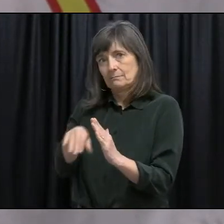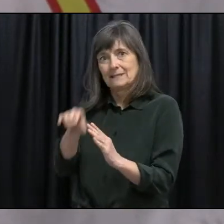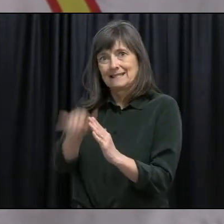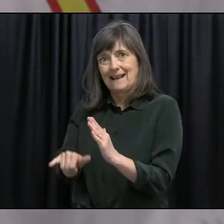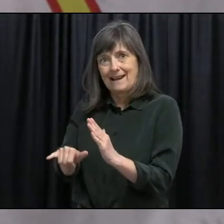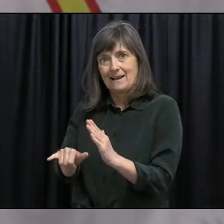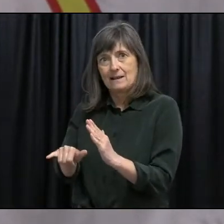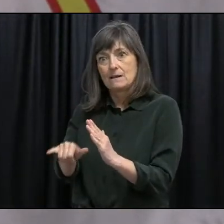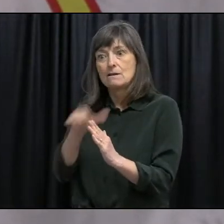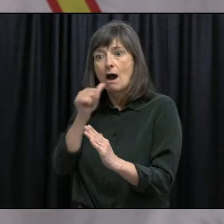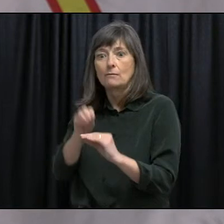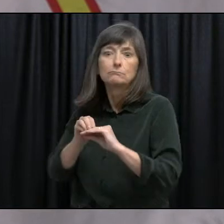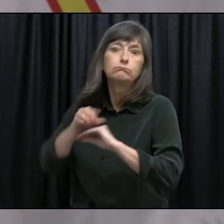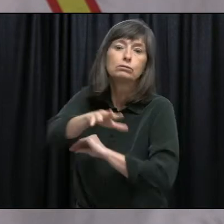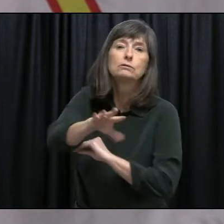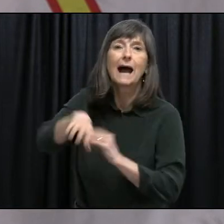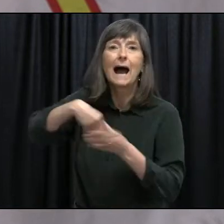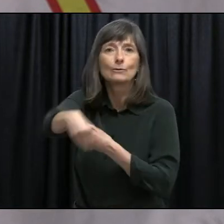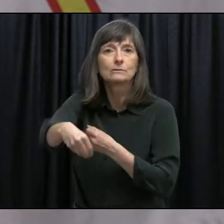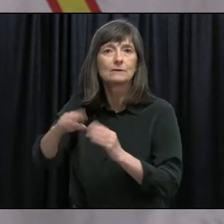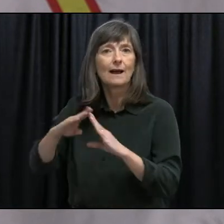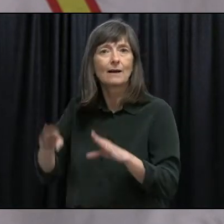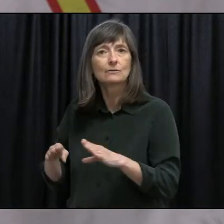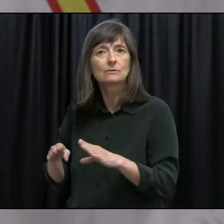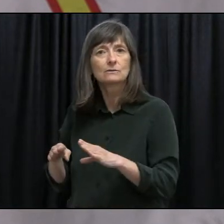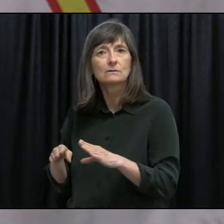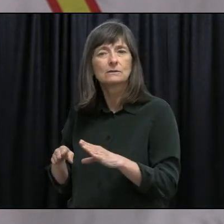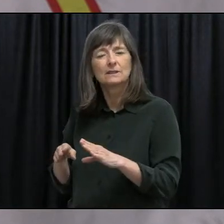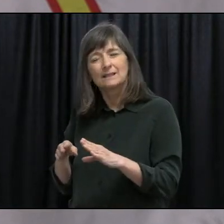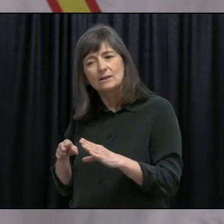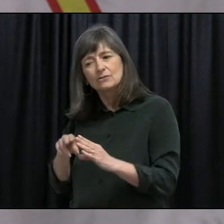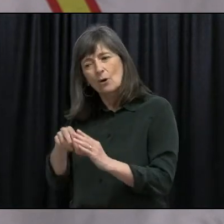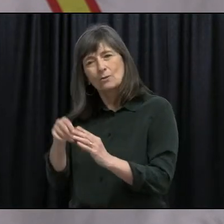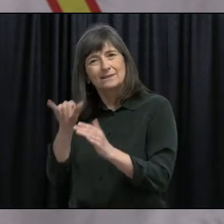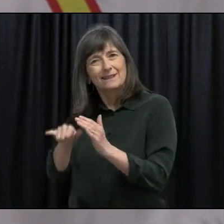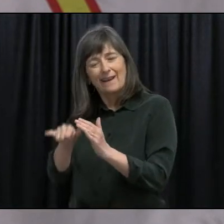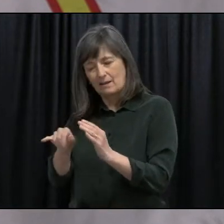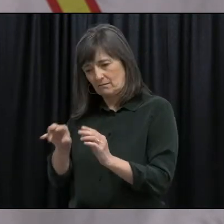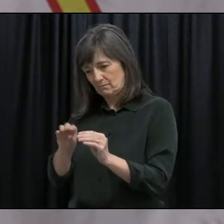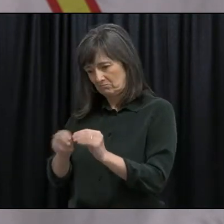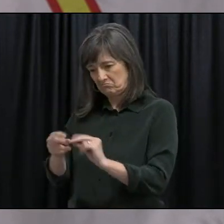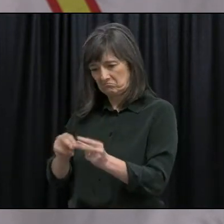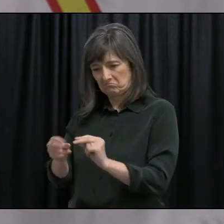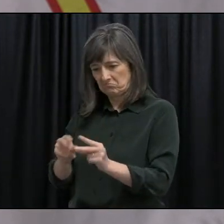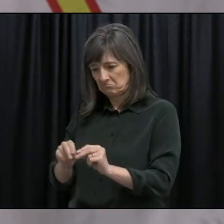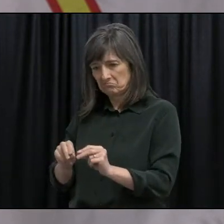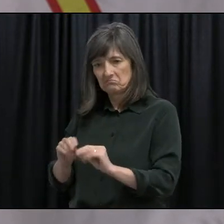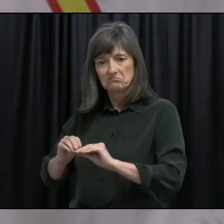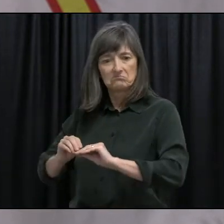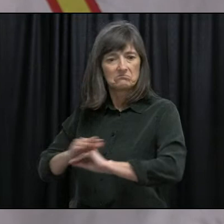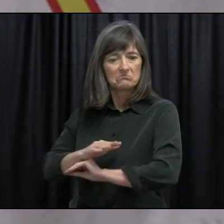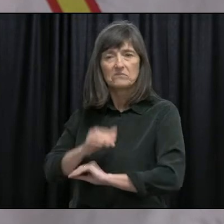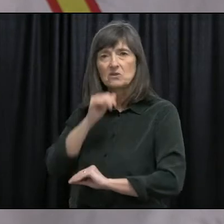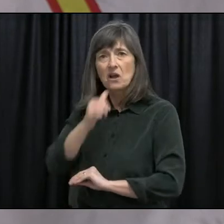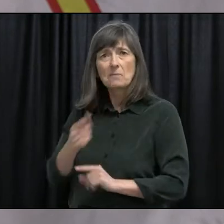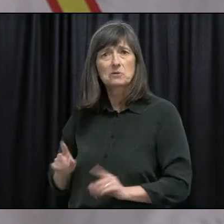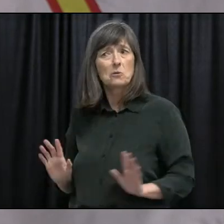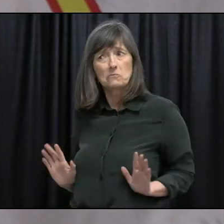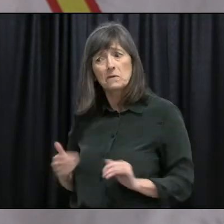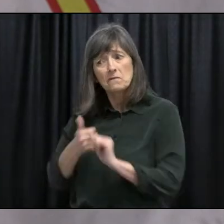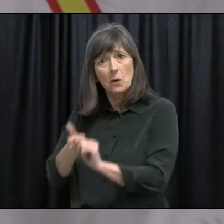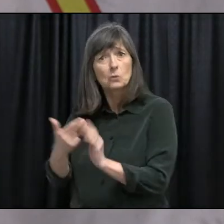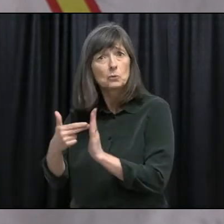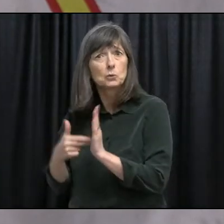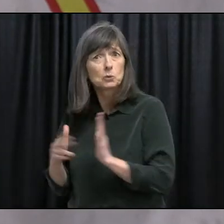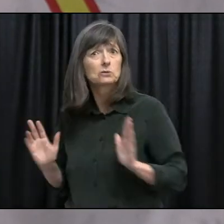household, that the small number of people and contacts, and so we're not seeing that spread outside of